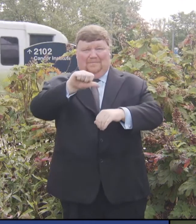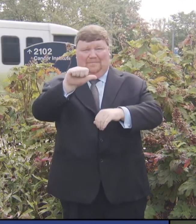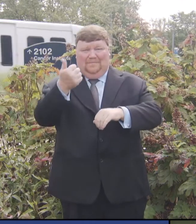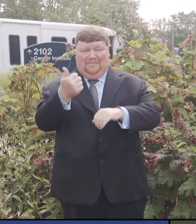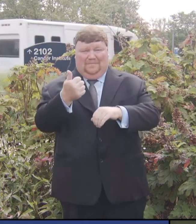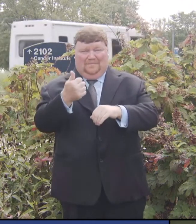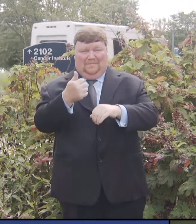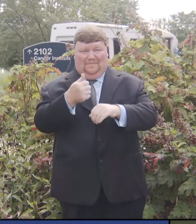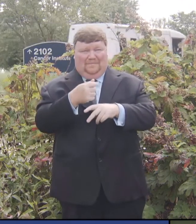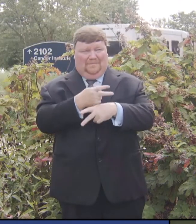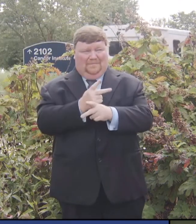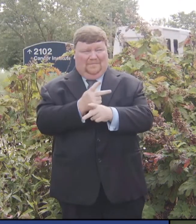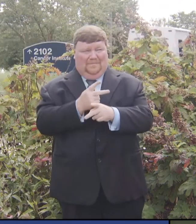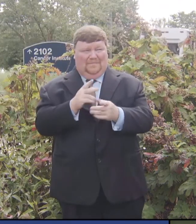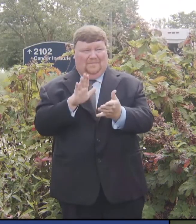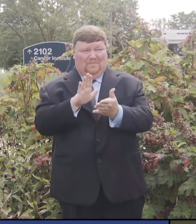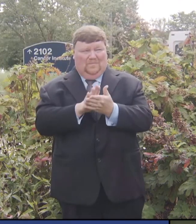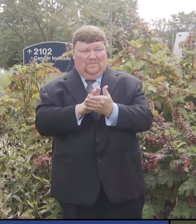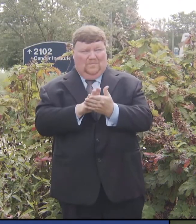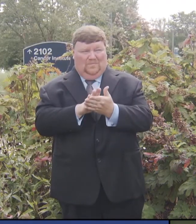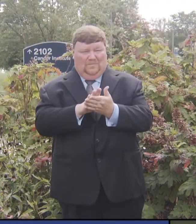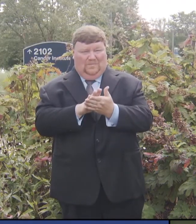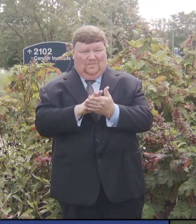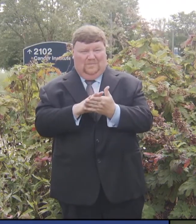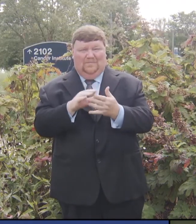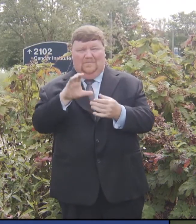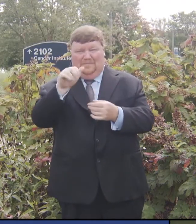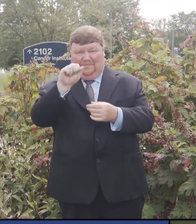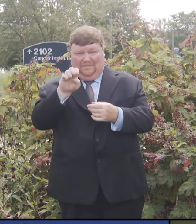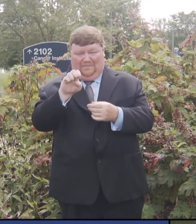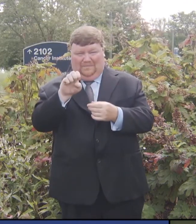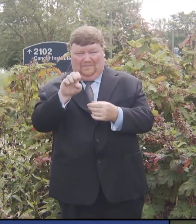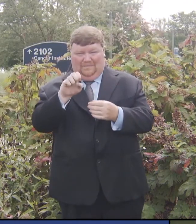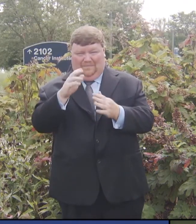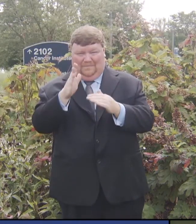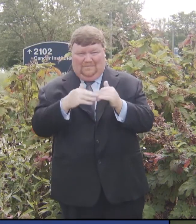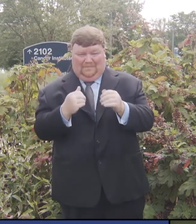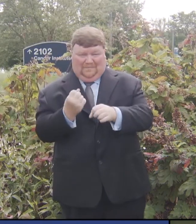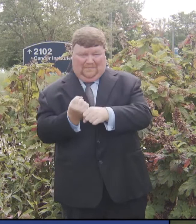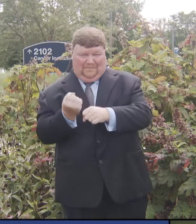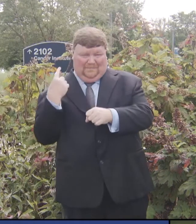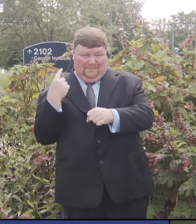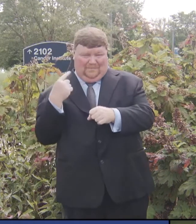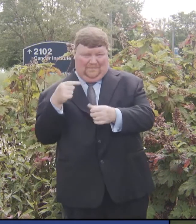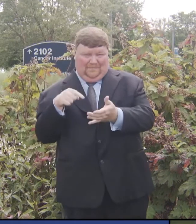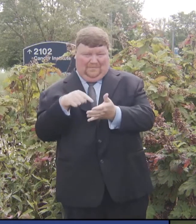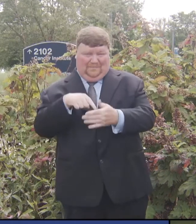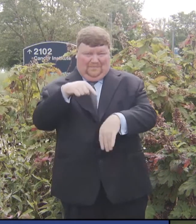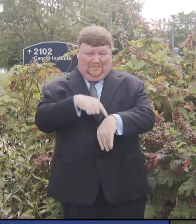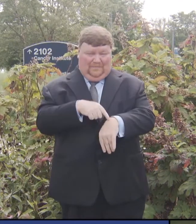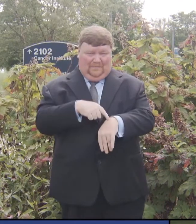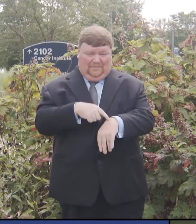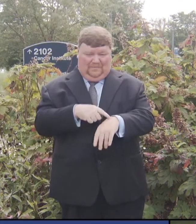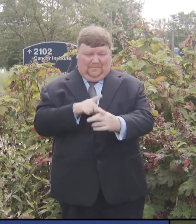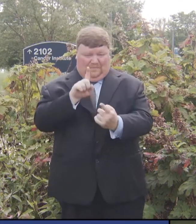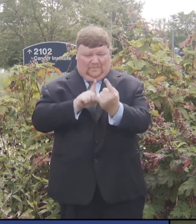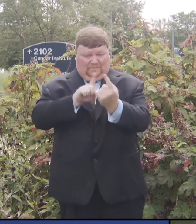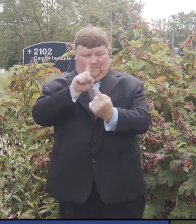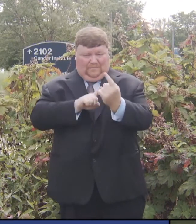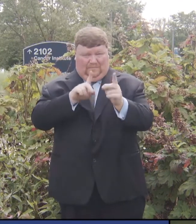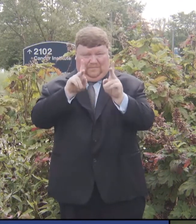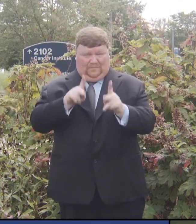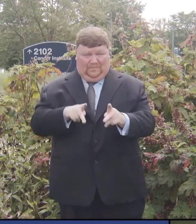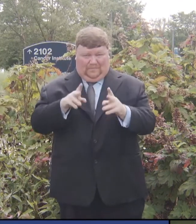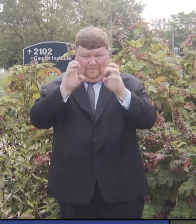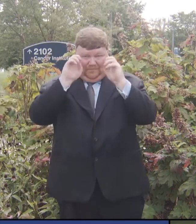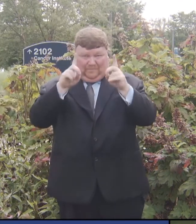age cases as we did at this exact point last year when we were doing virtual education. In-person education is so